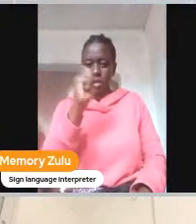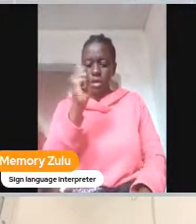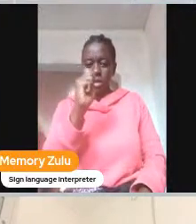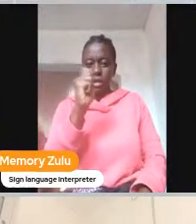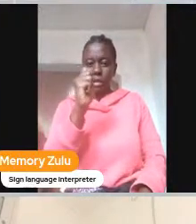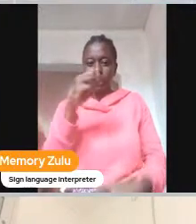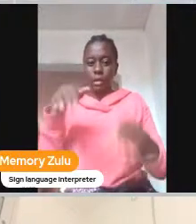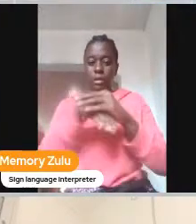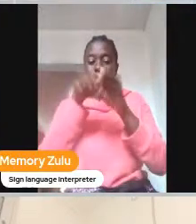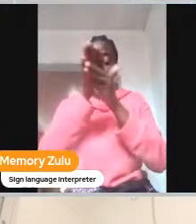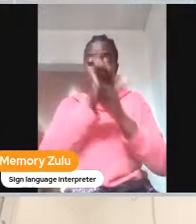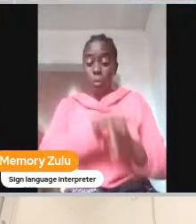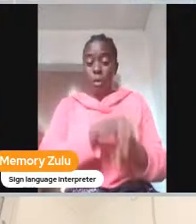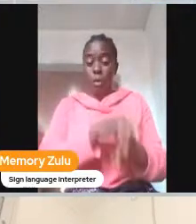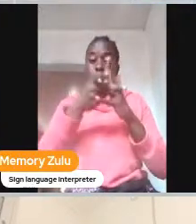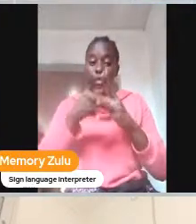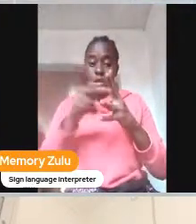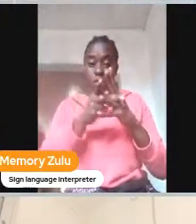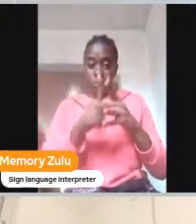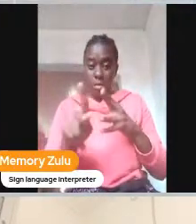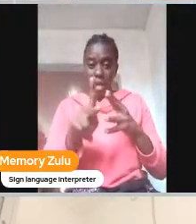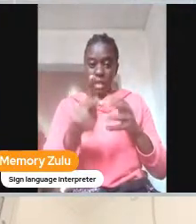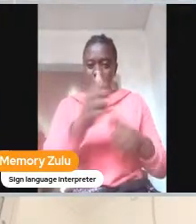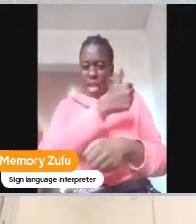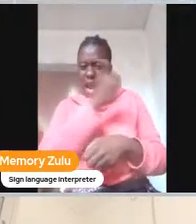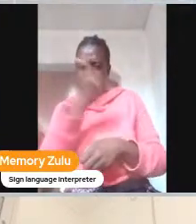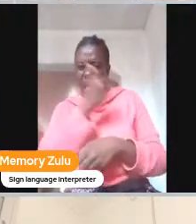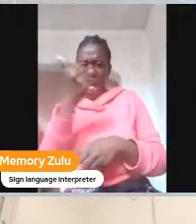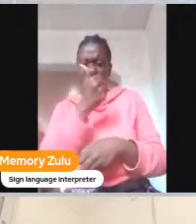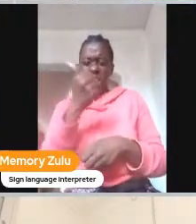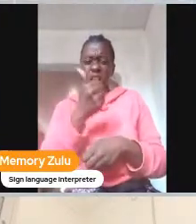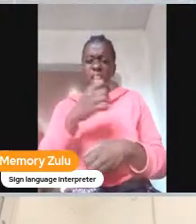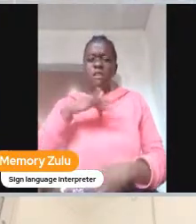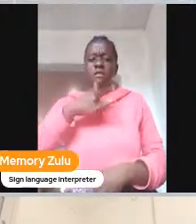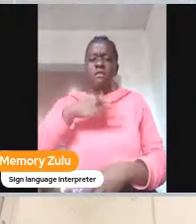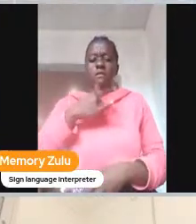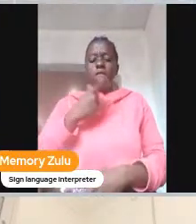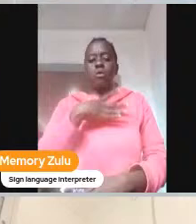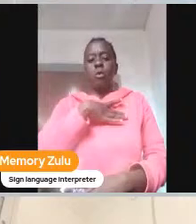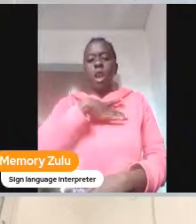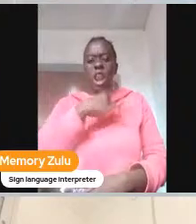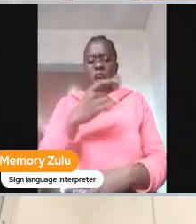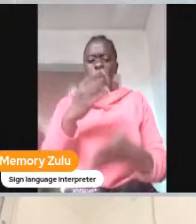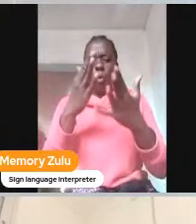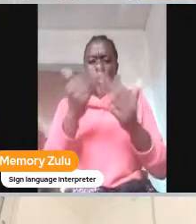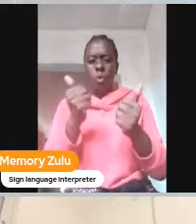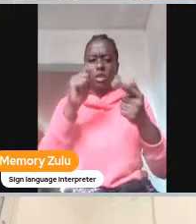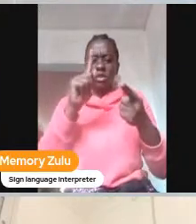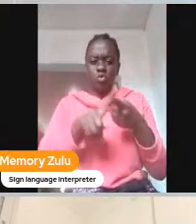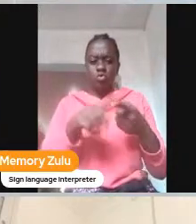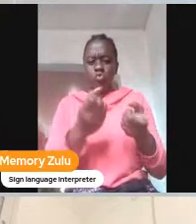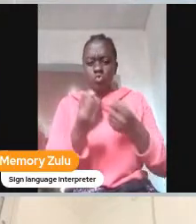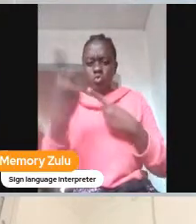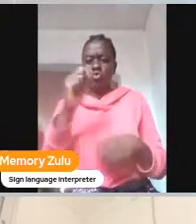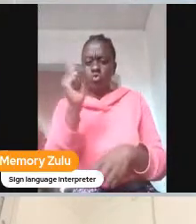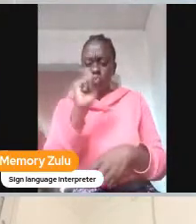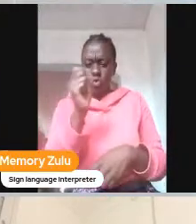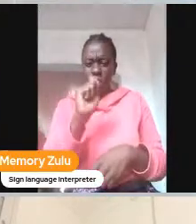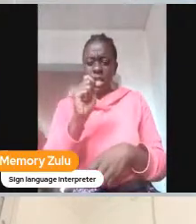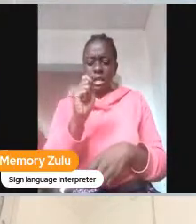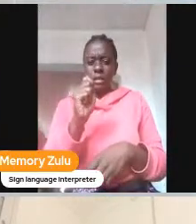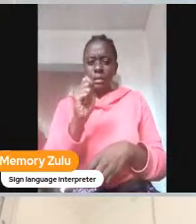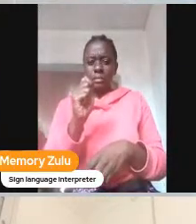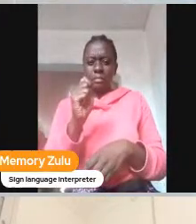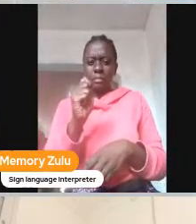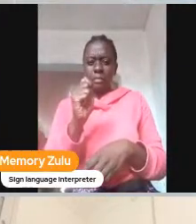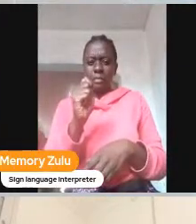the urge to urinate more even when the bladder is empty. And then after urination, a male or a